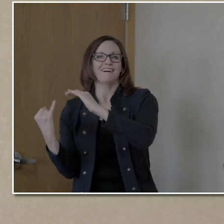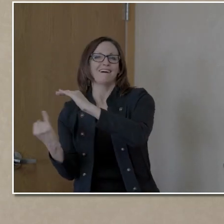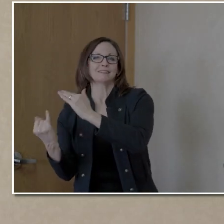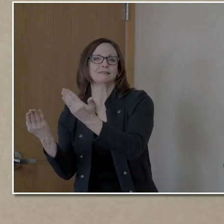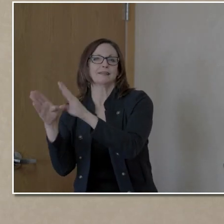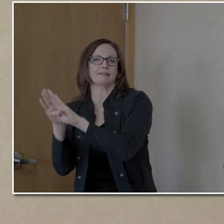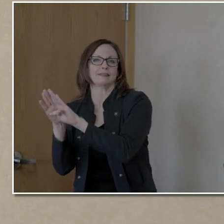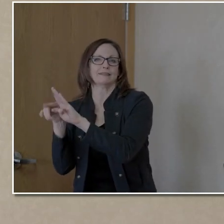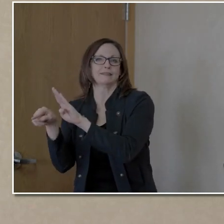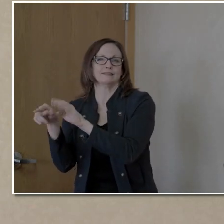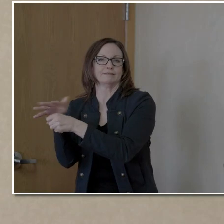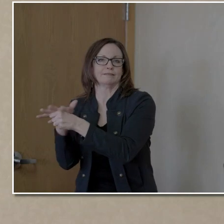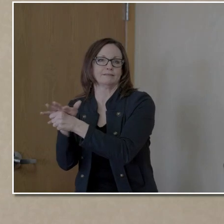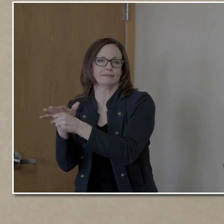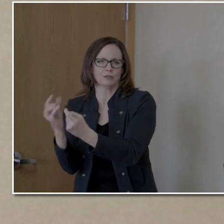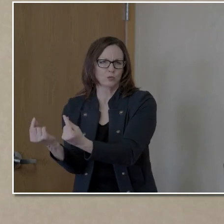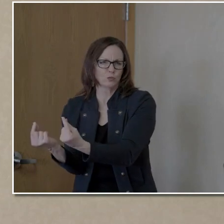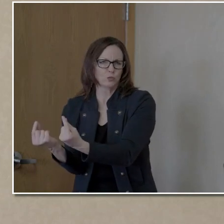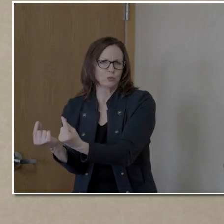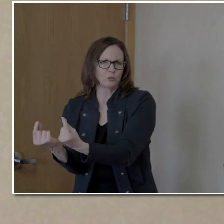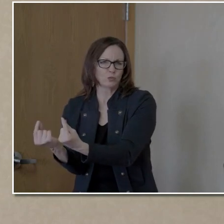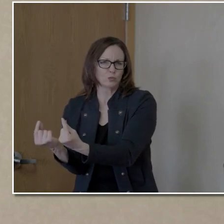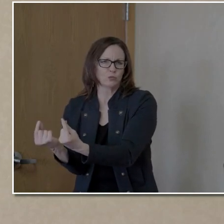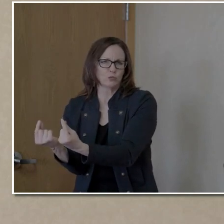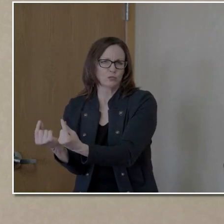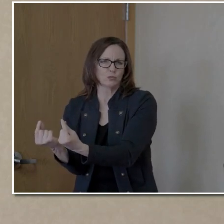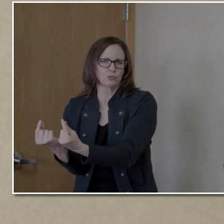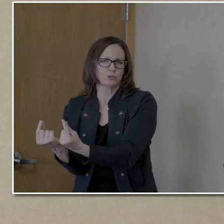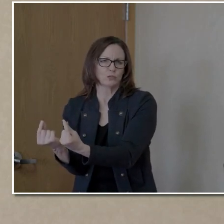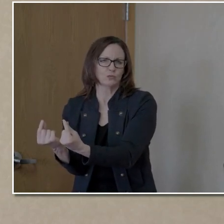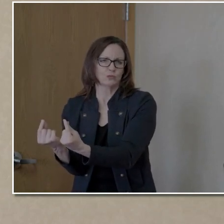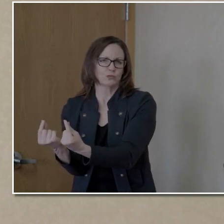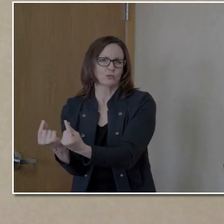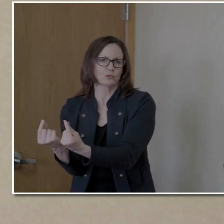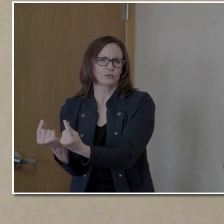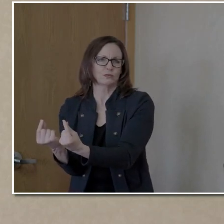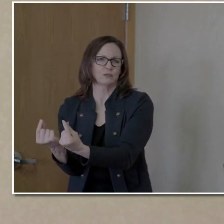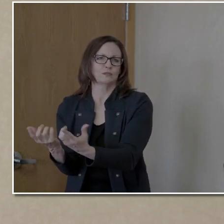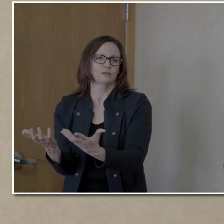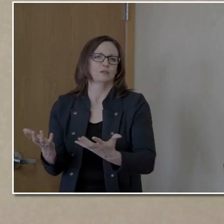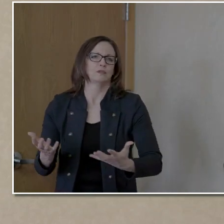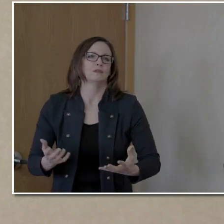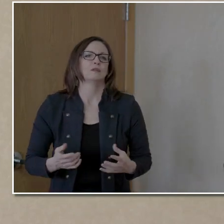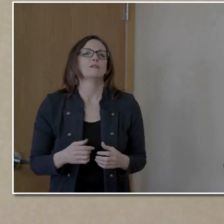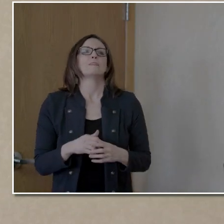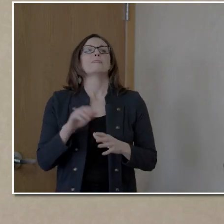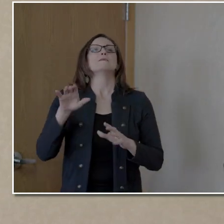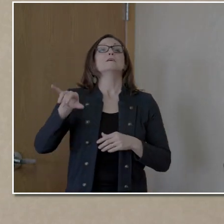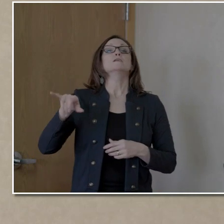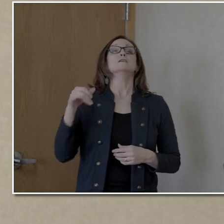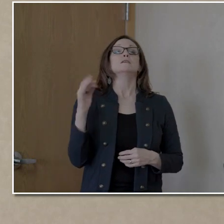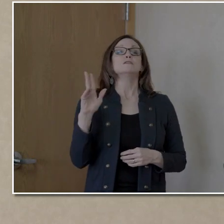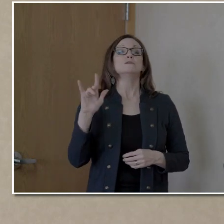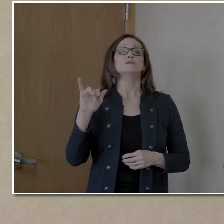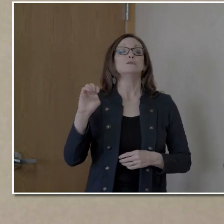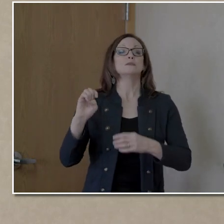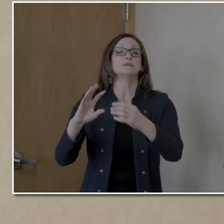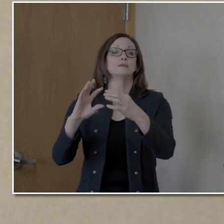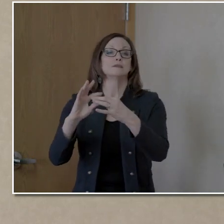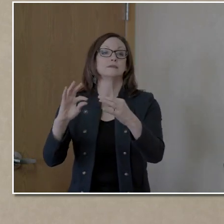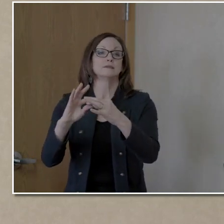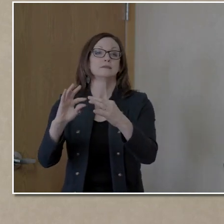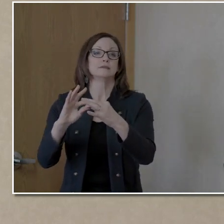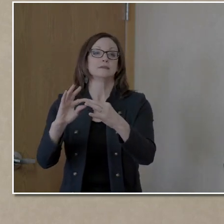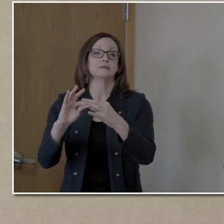one peak. They come with multiple peaks. In fact, if you look back at the data about the Spanish influenza pandemic,